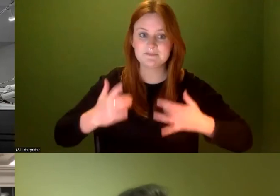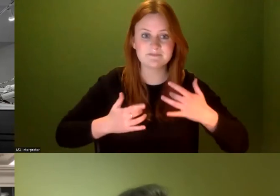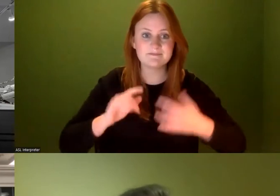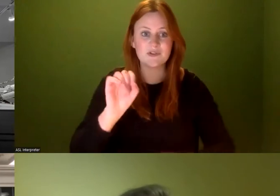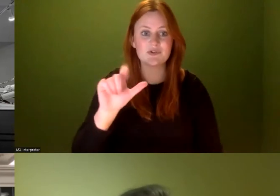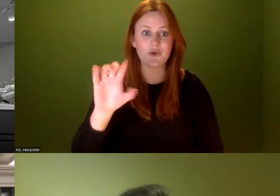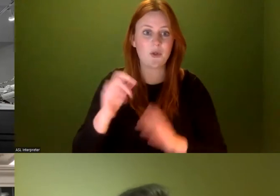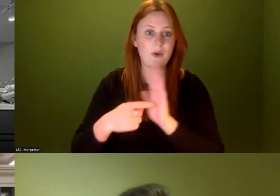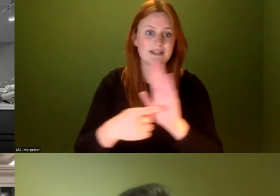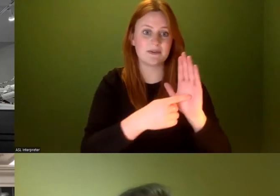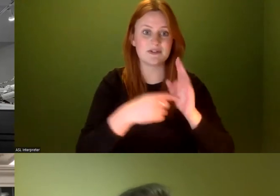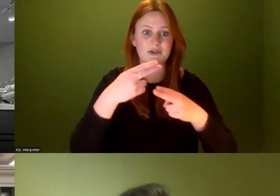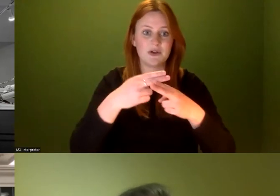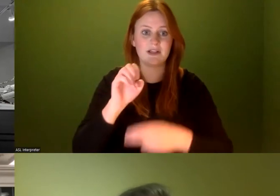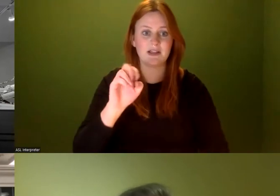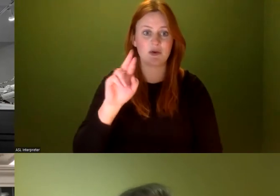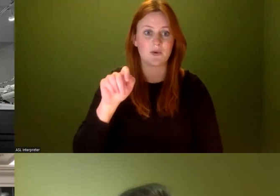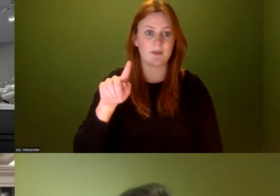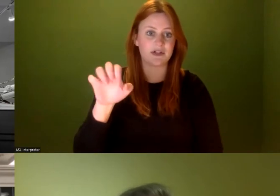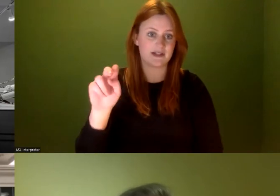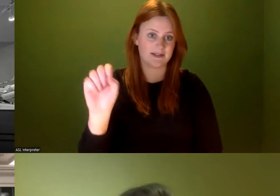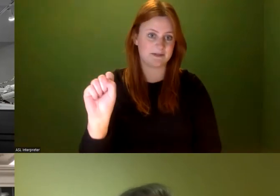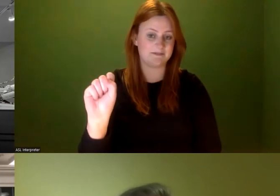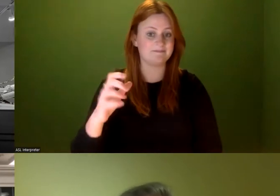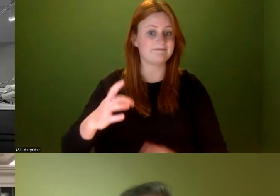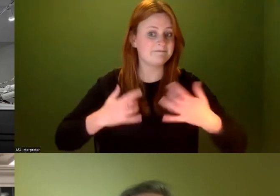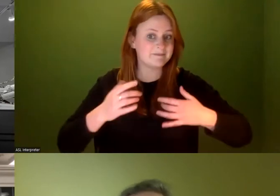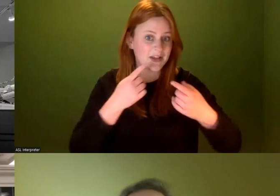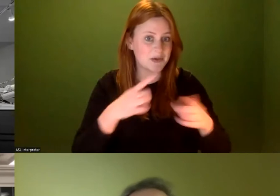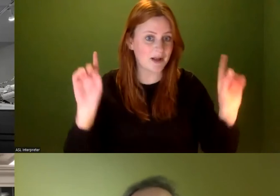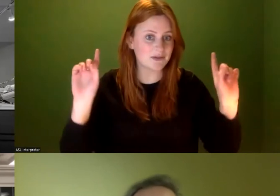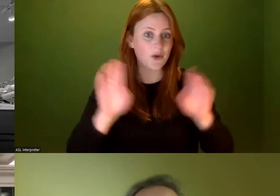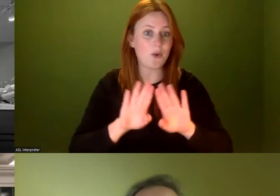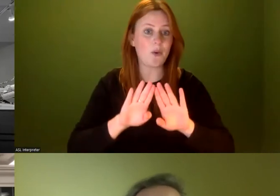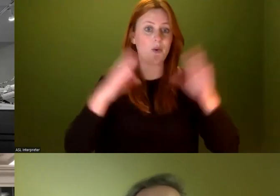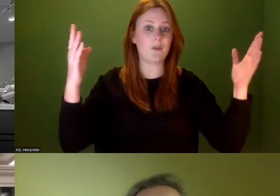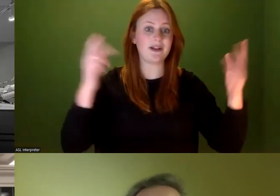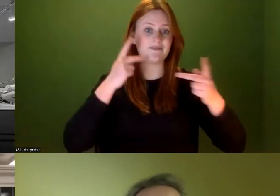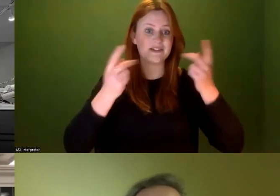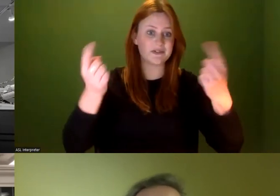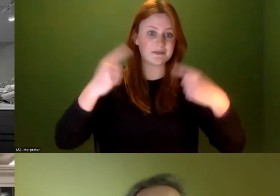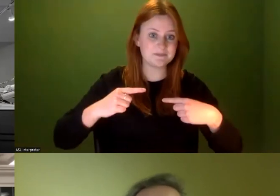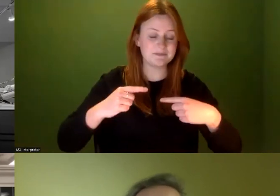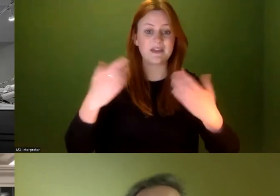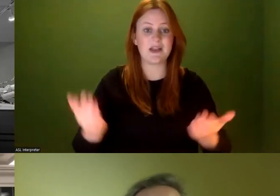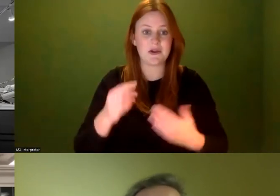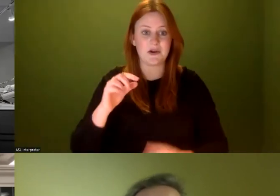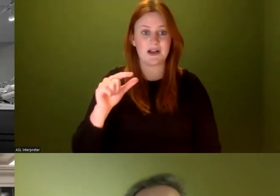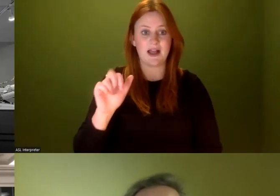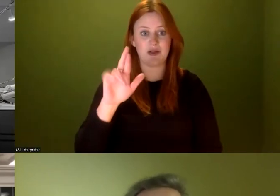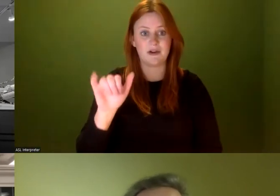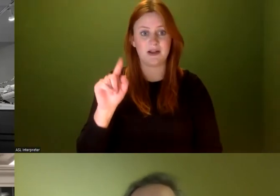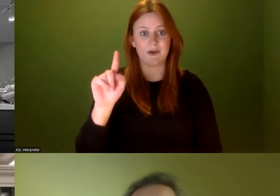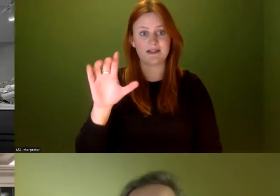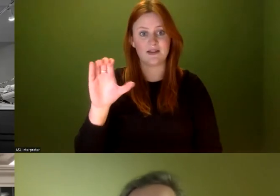exhibition entitled Eruptions, which I'm thrilled to announce will open to visitors at Gallery 1CO3 on February